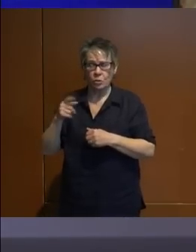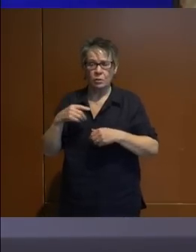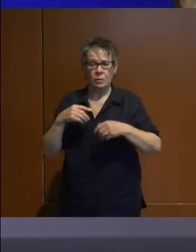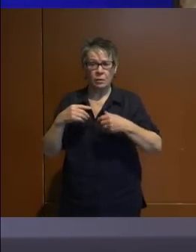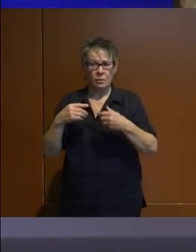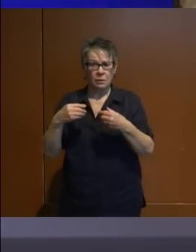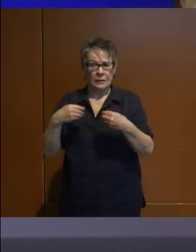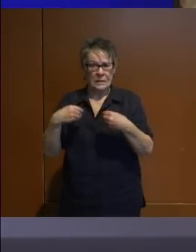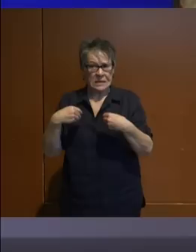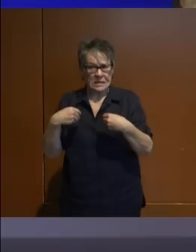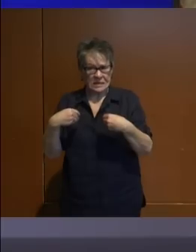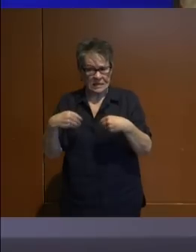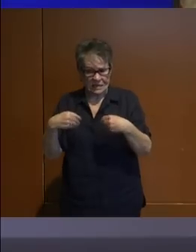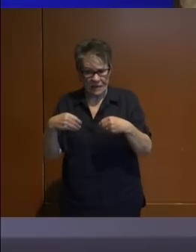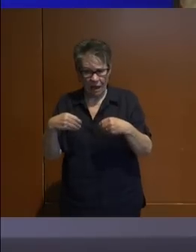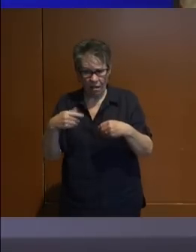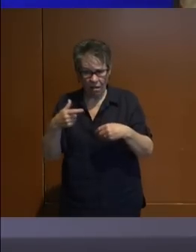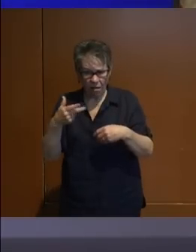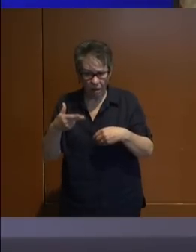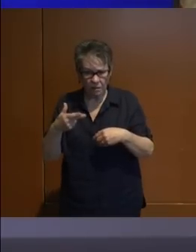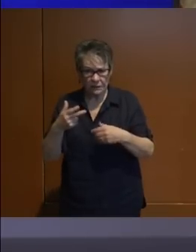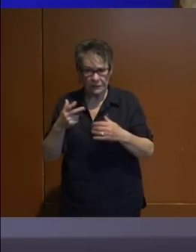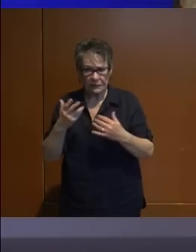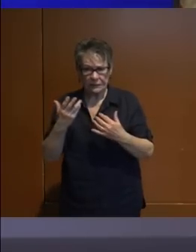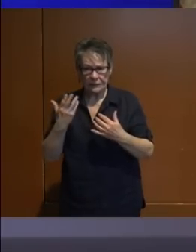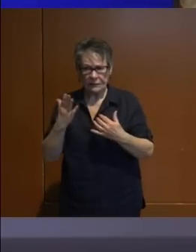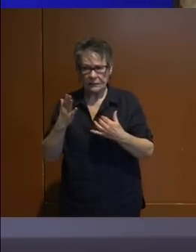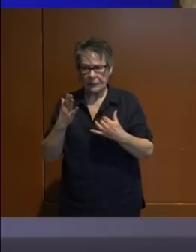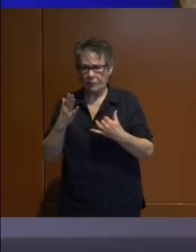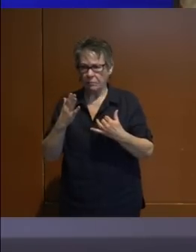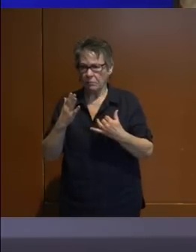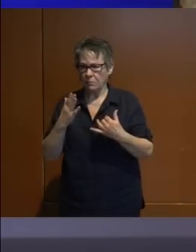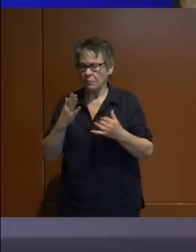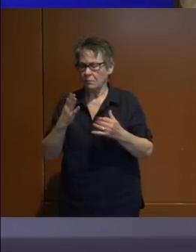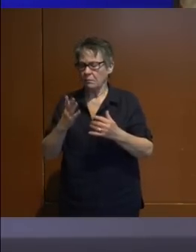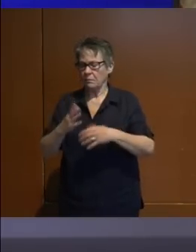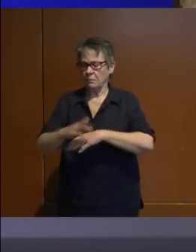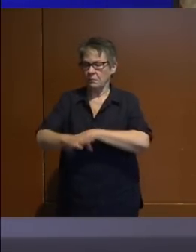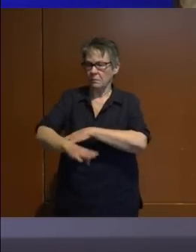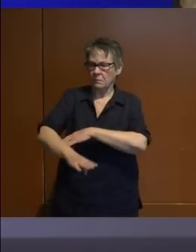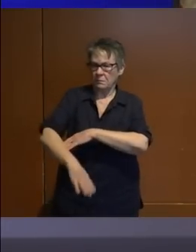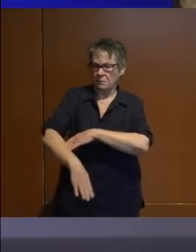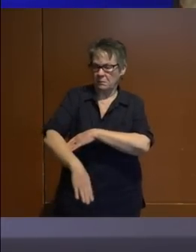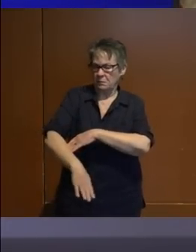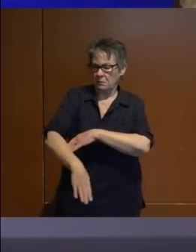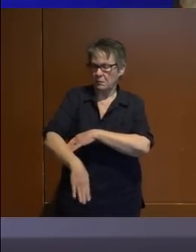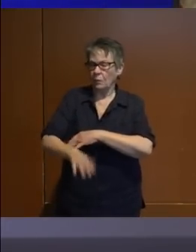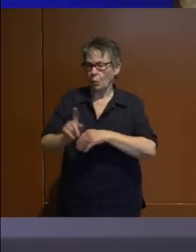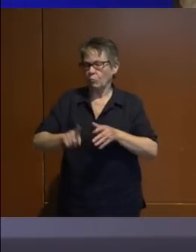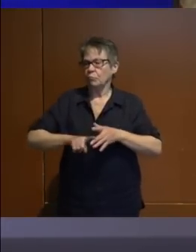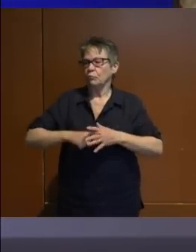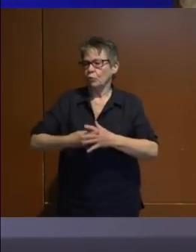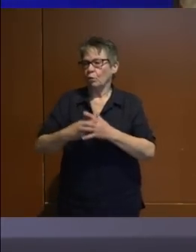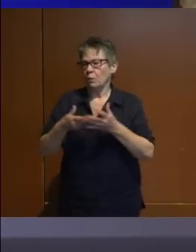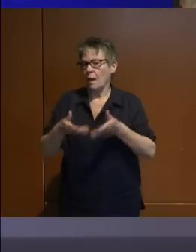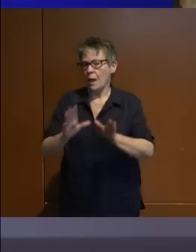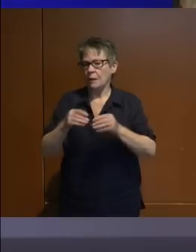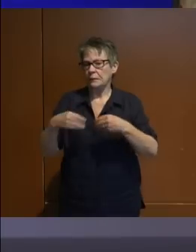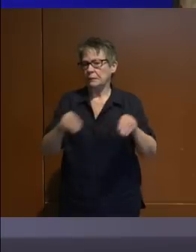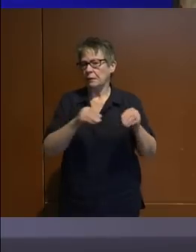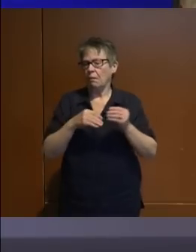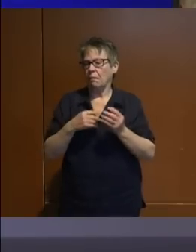The borough presidents in New York City are putting forth a proposal for rental payments to come from